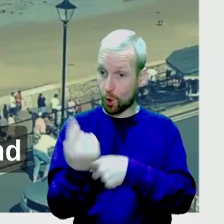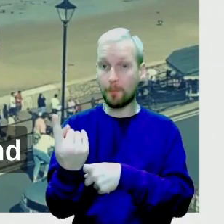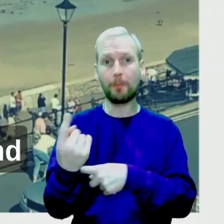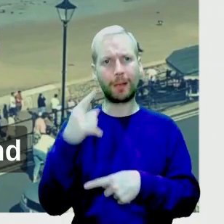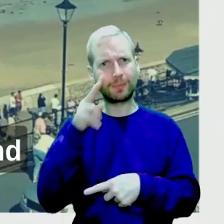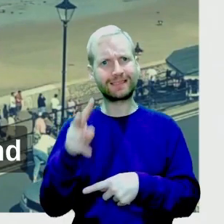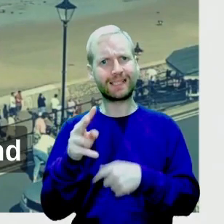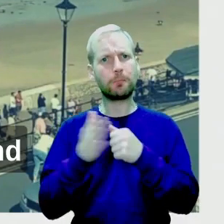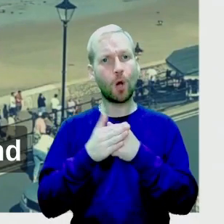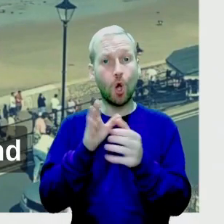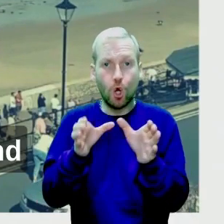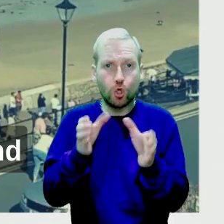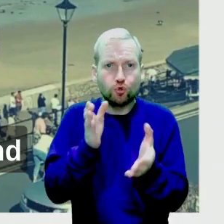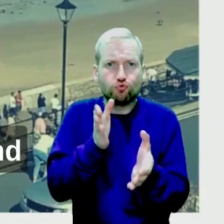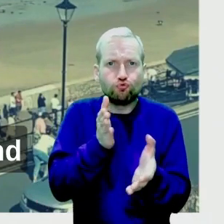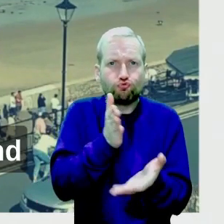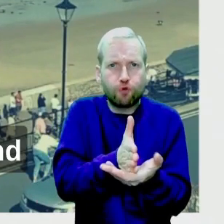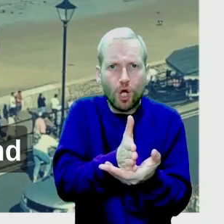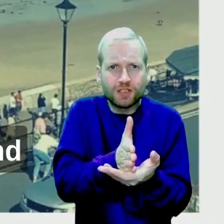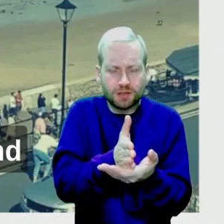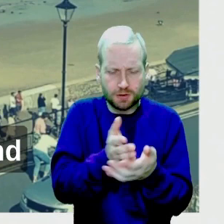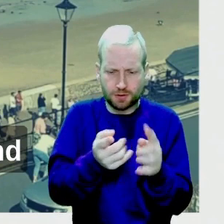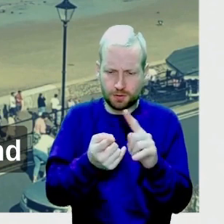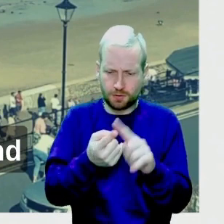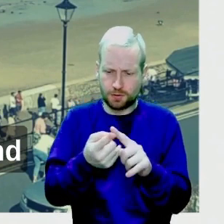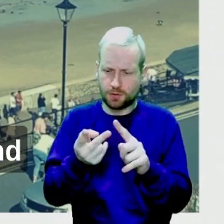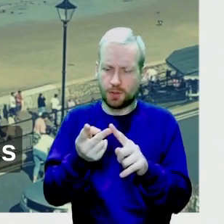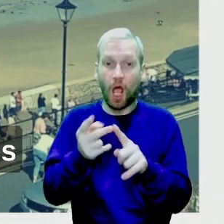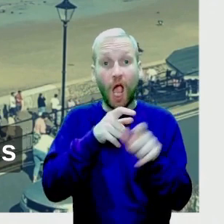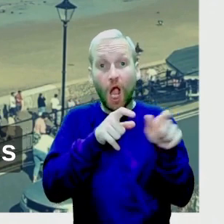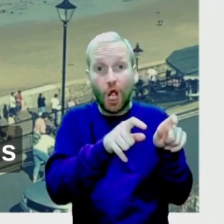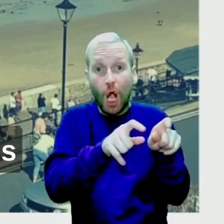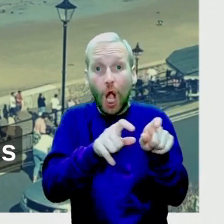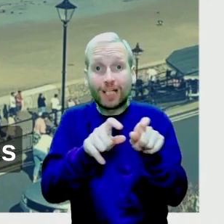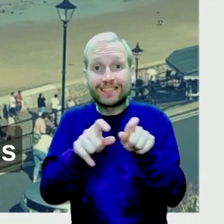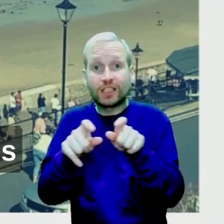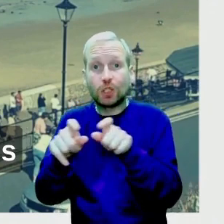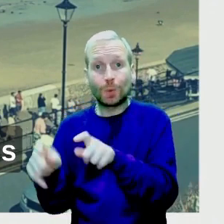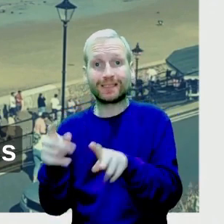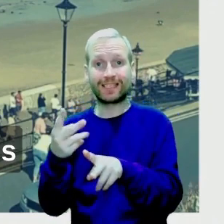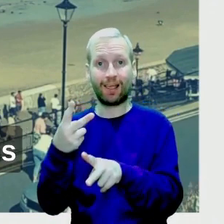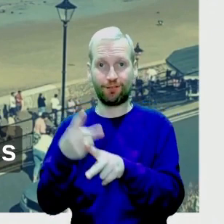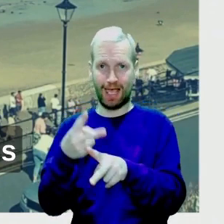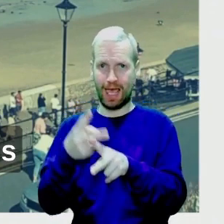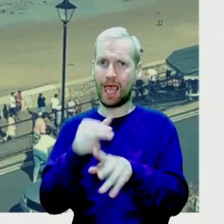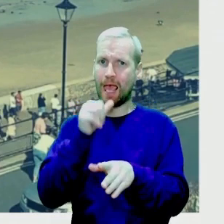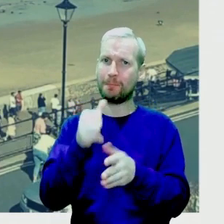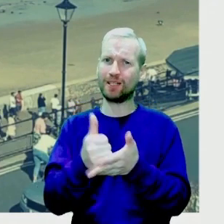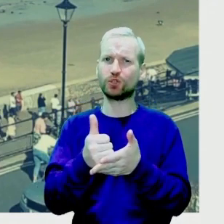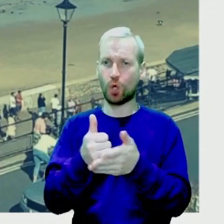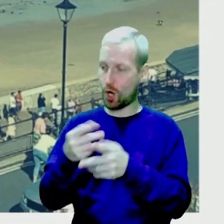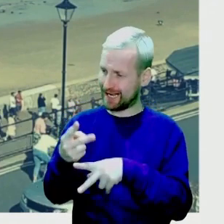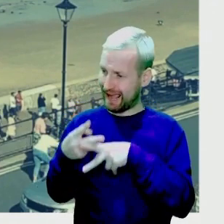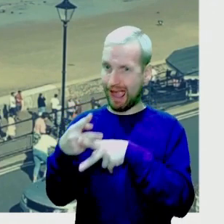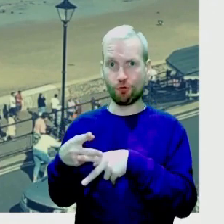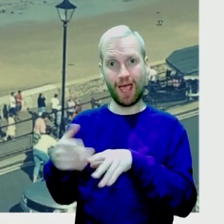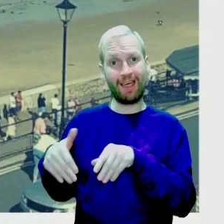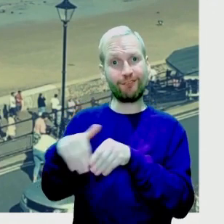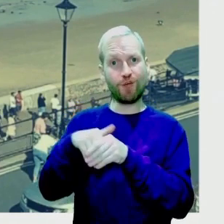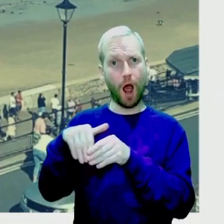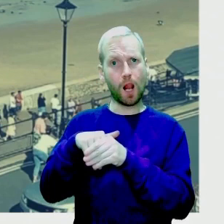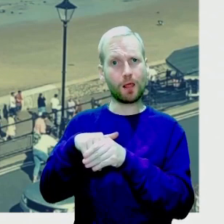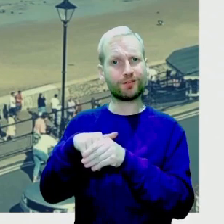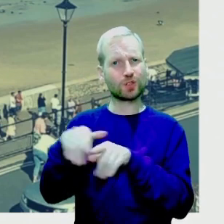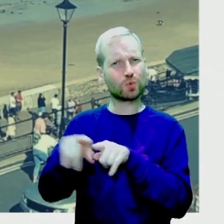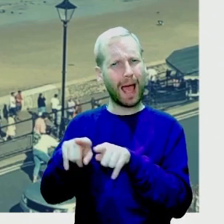see greater trust, continuity around their care, and making sure carers are part of these discussions as well so they can give